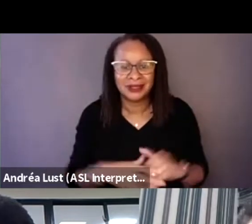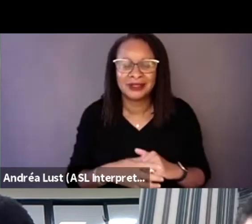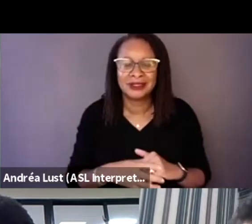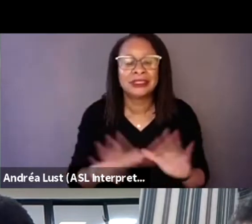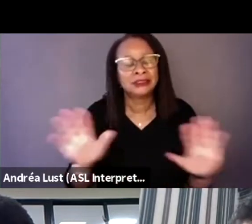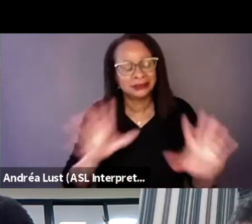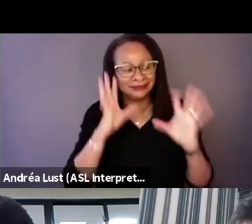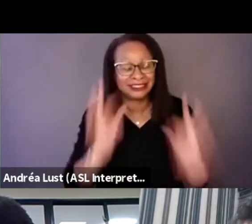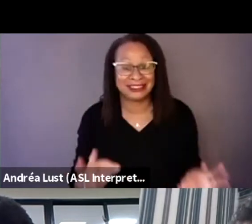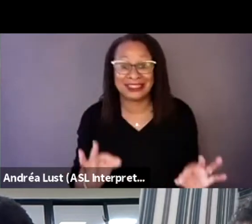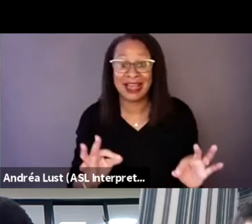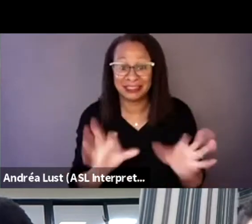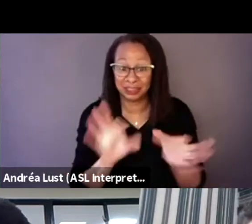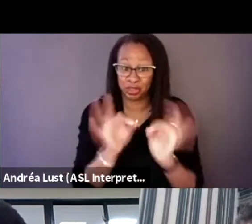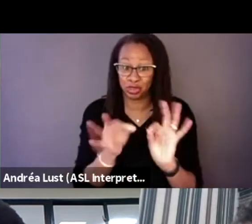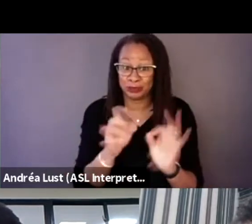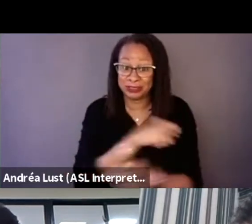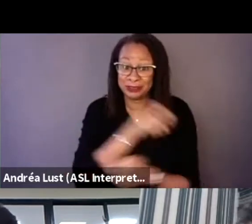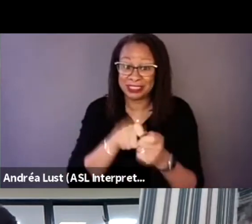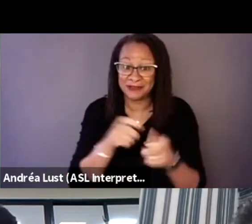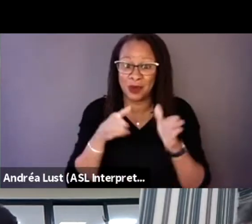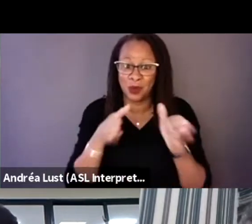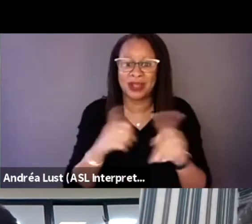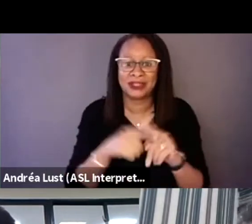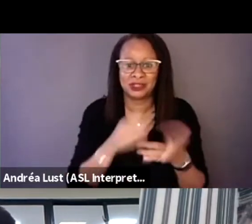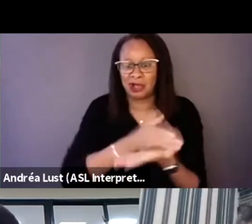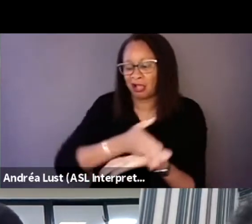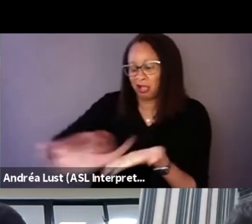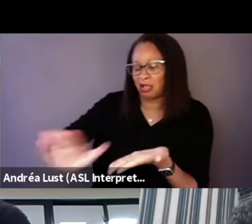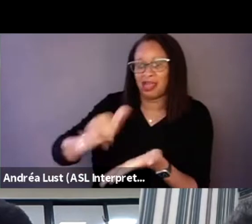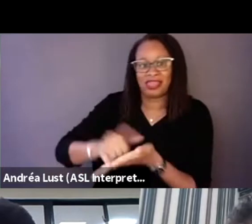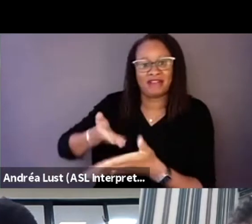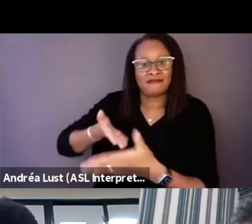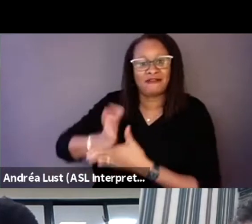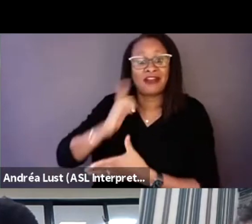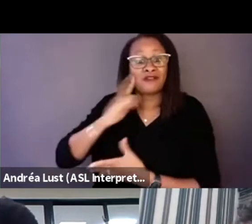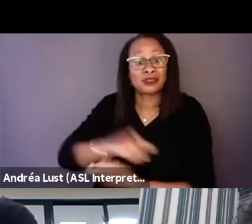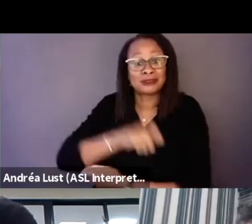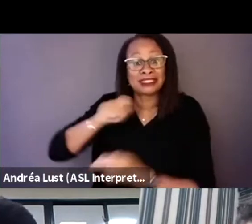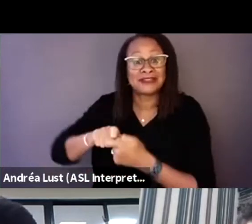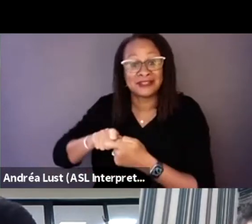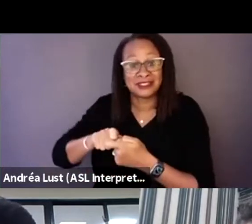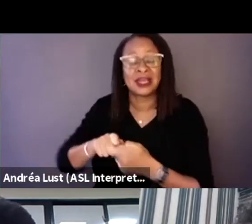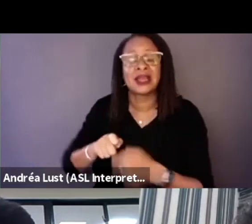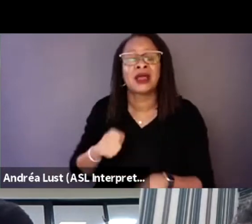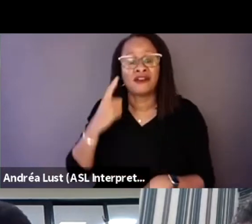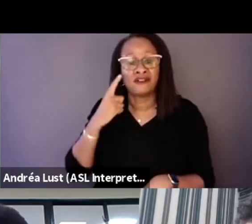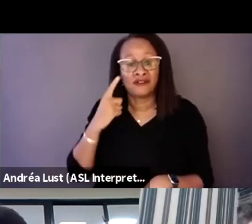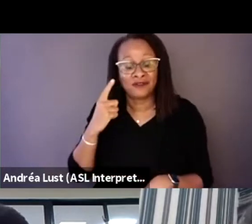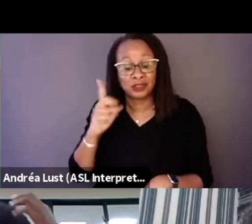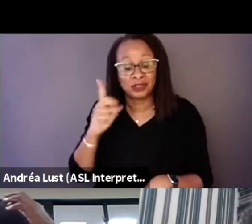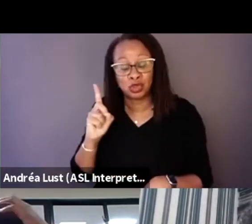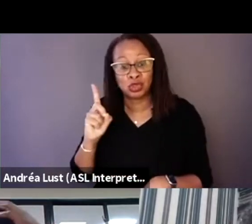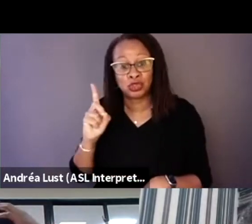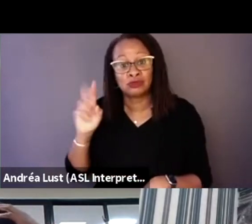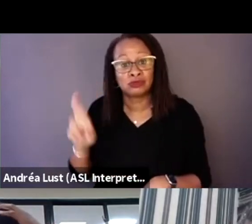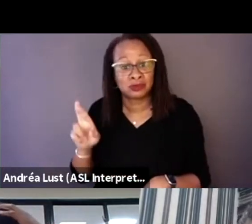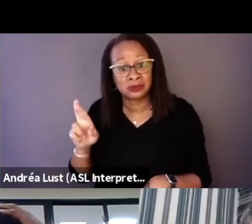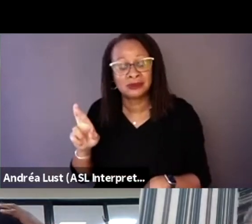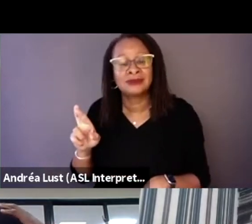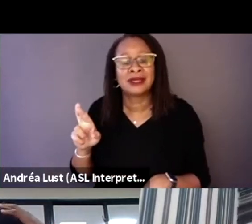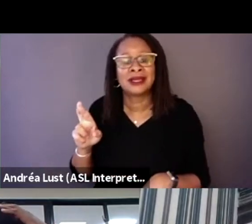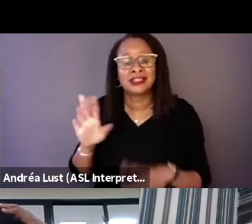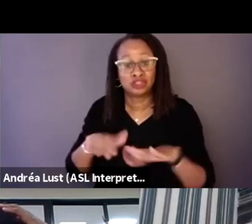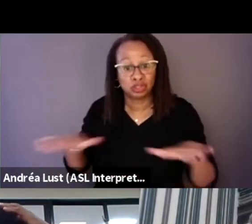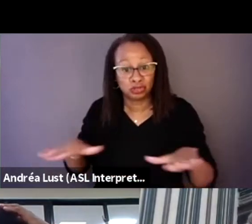intentionally interpreted a certain way to do away with that right specifically for Dominicans of Haitian descent.